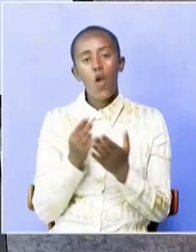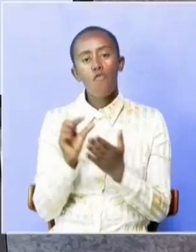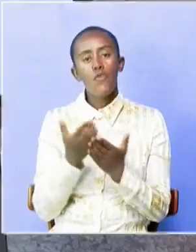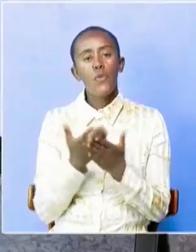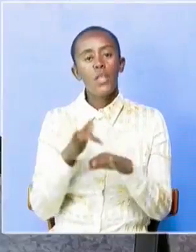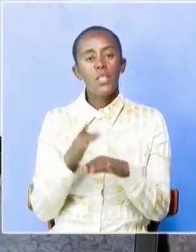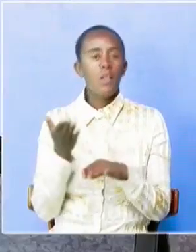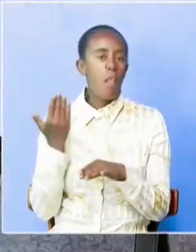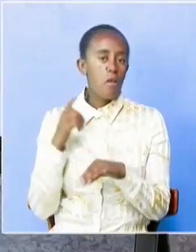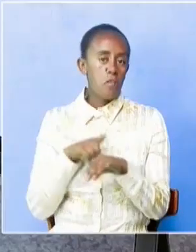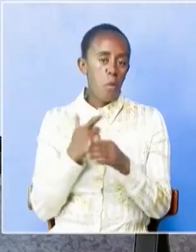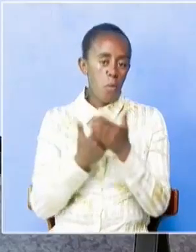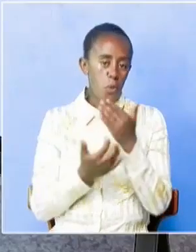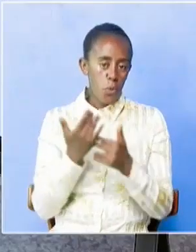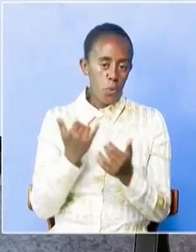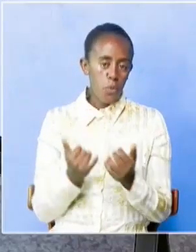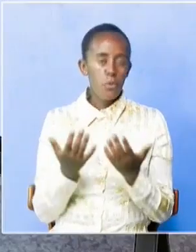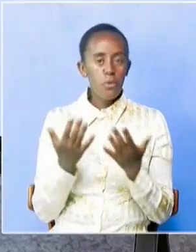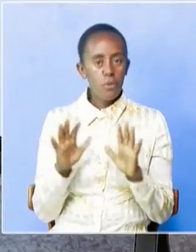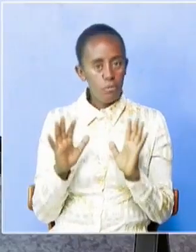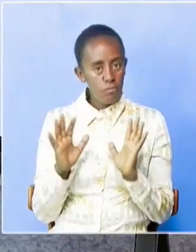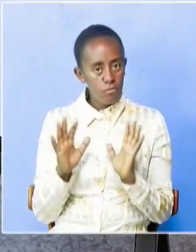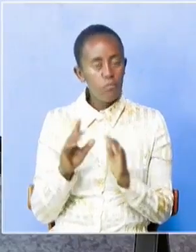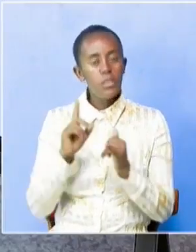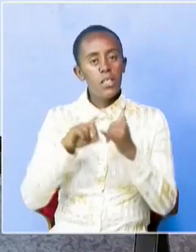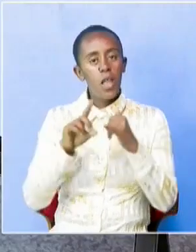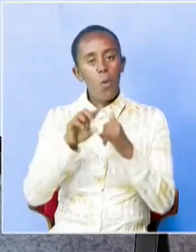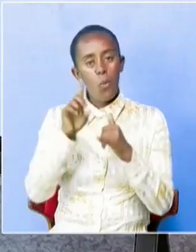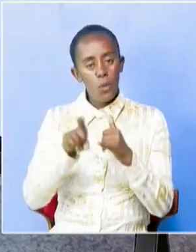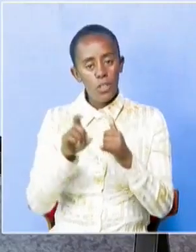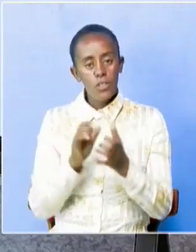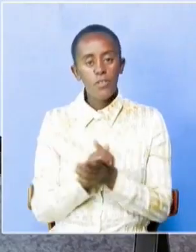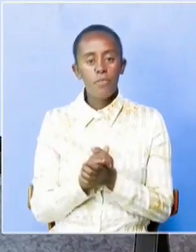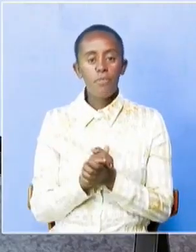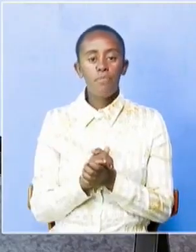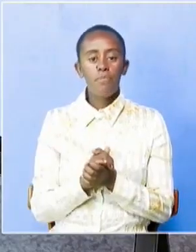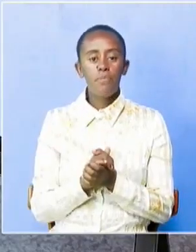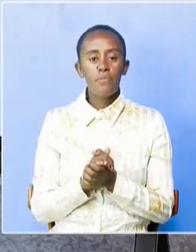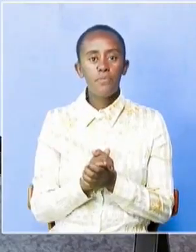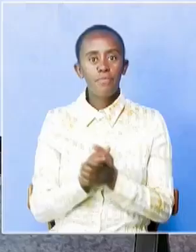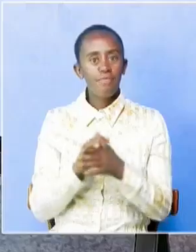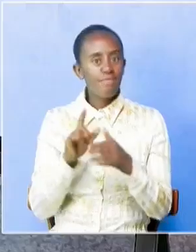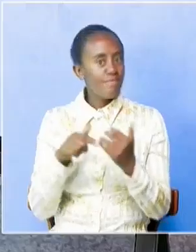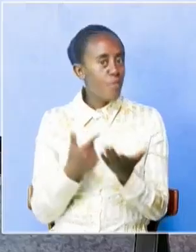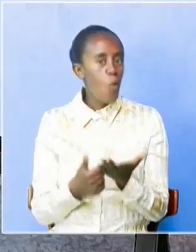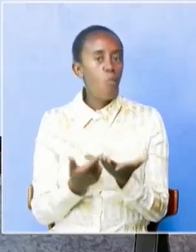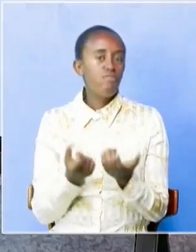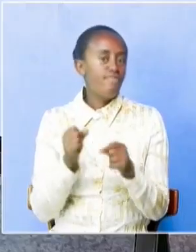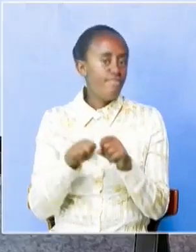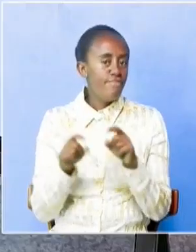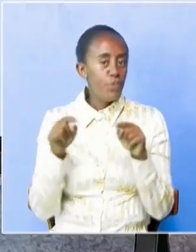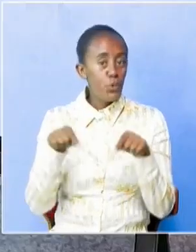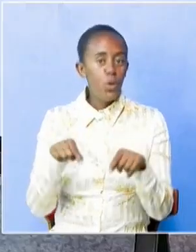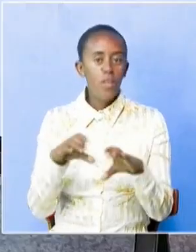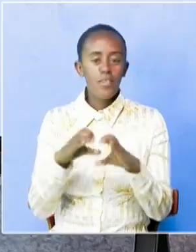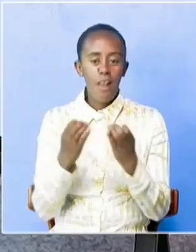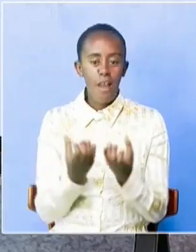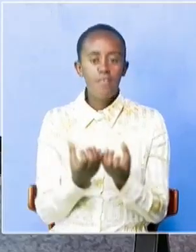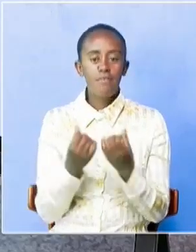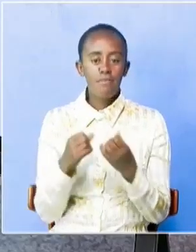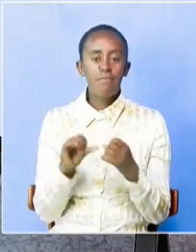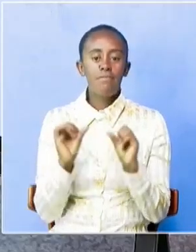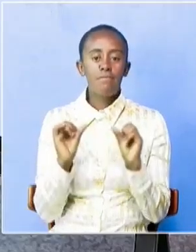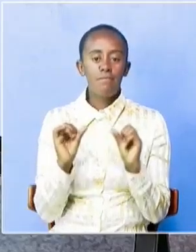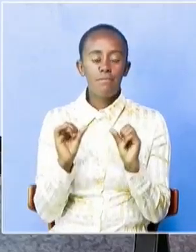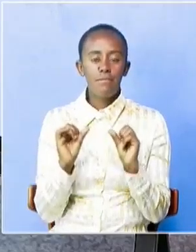about last time when we talked about tag questions. So let's go to today's class. Today's